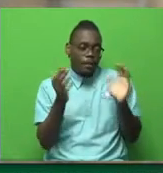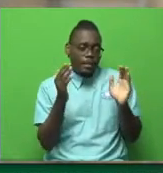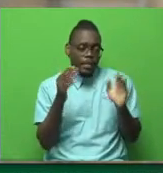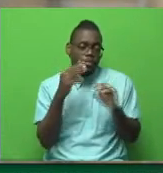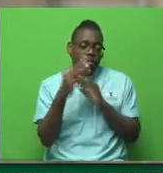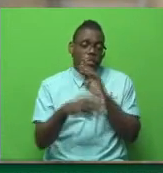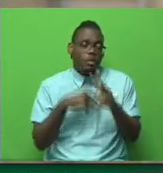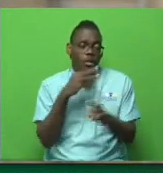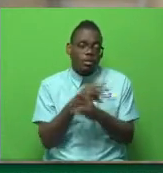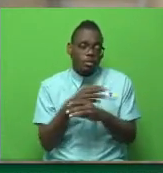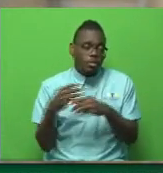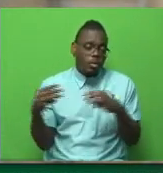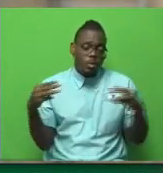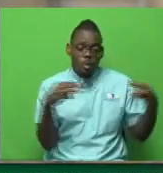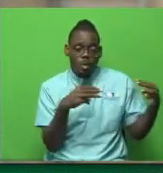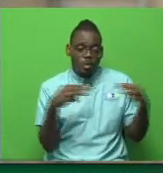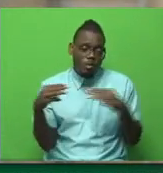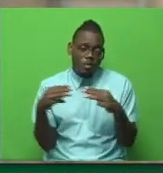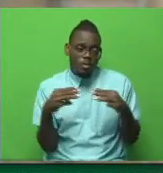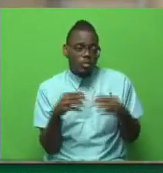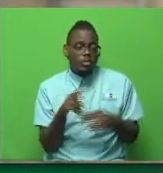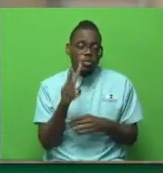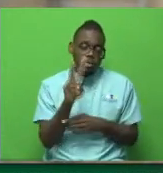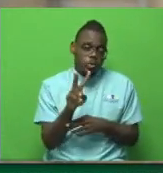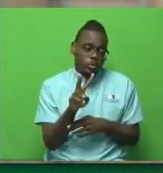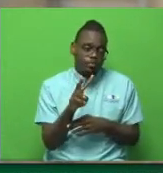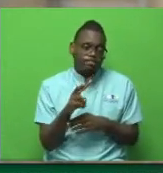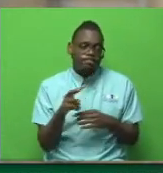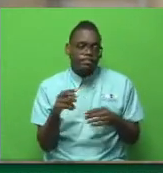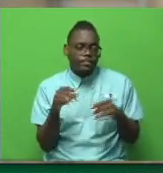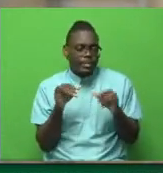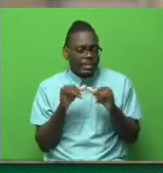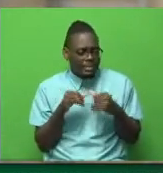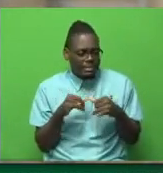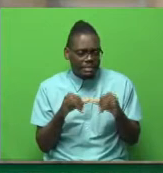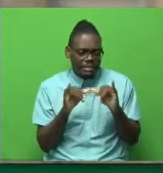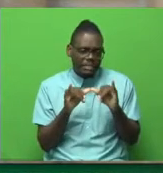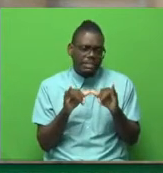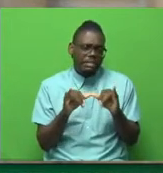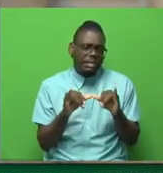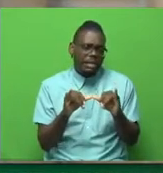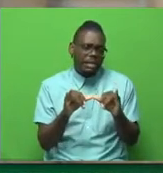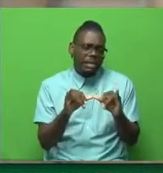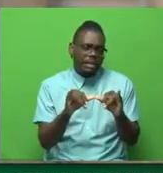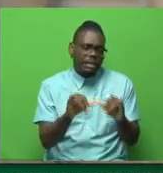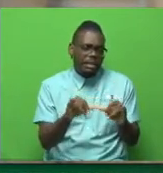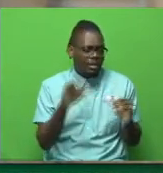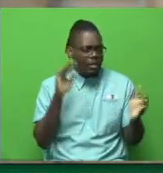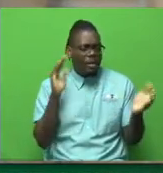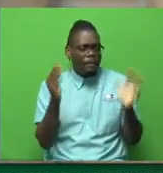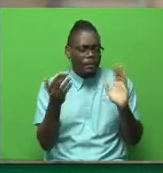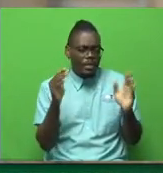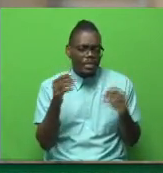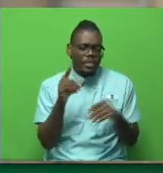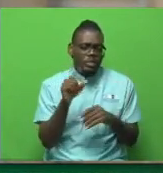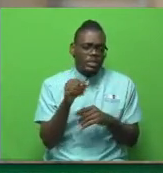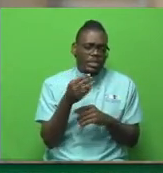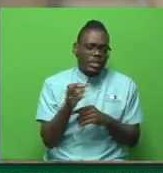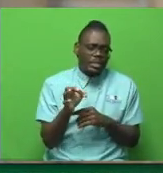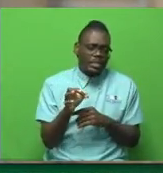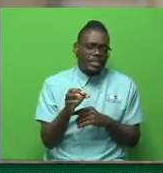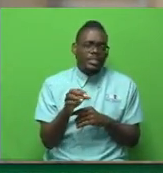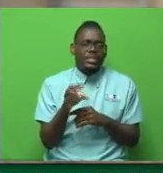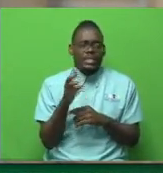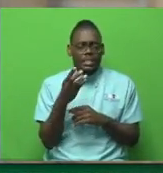longest lasting since the supply-driven collapse of 1986 Mr Deputy speaker but that of course